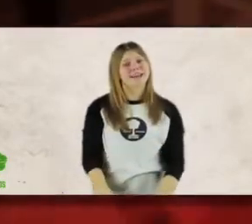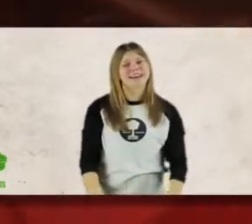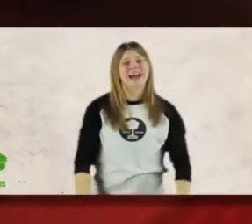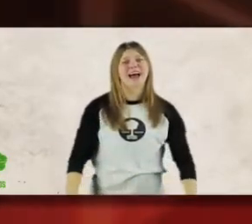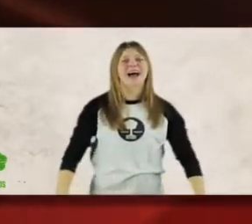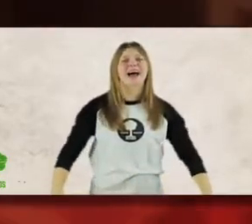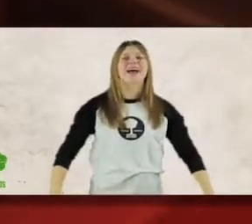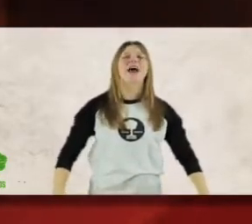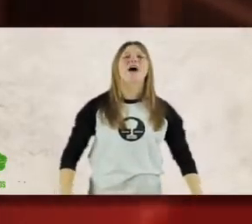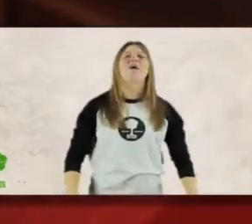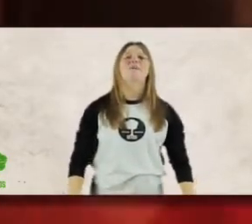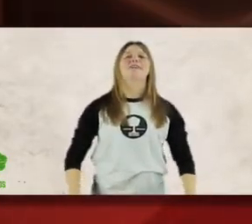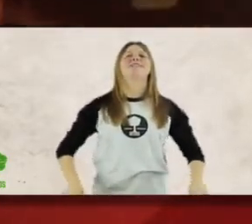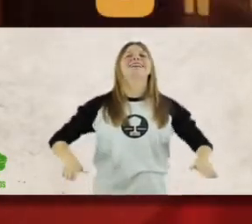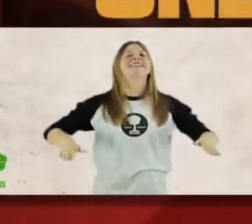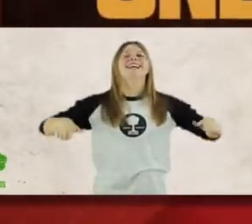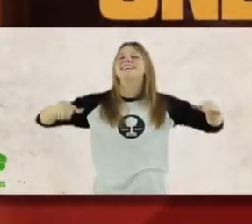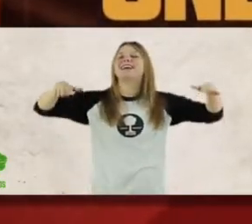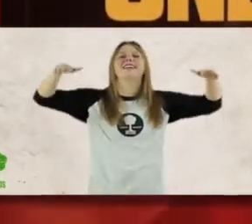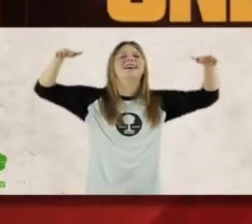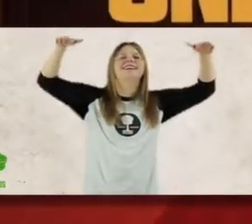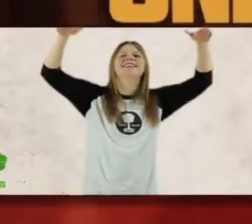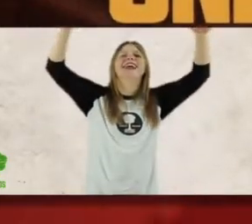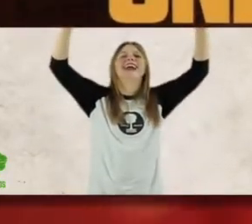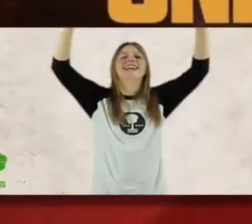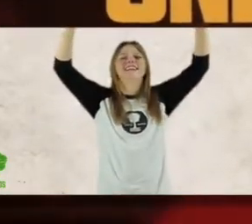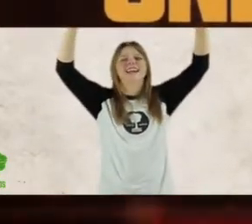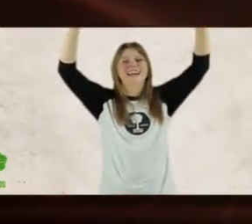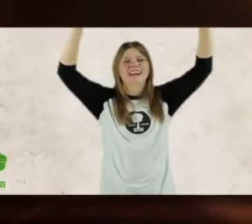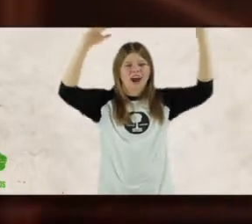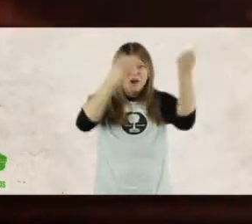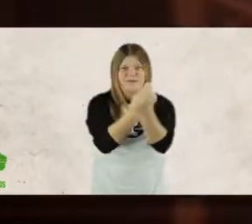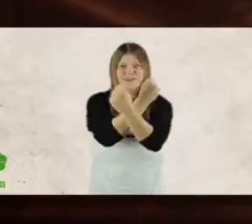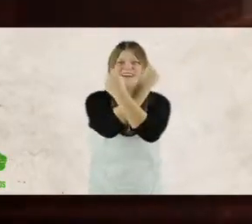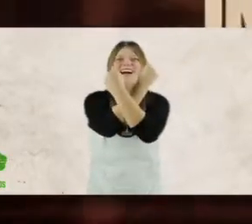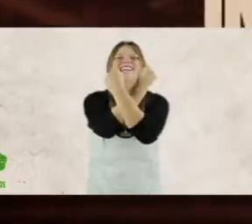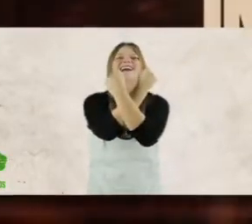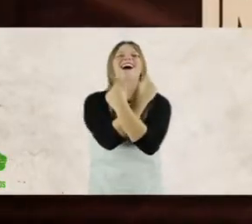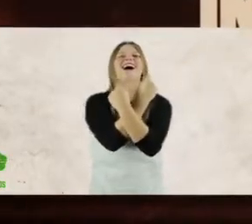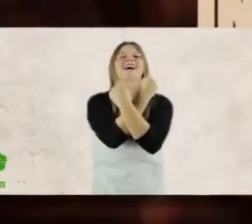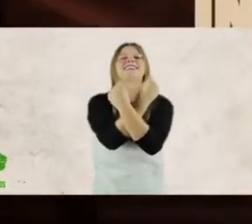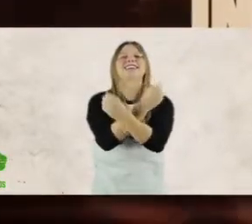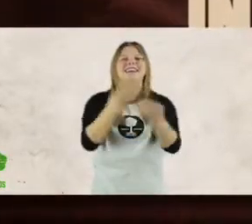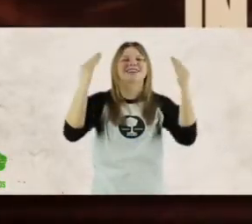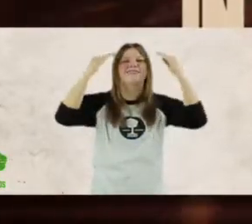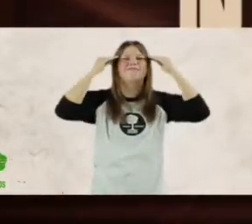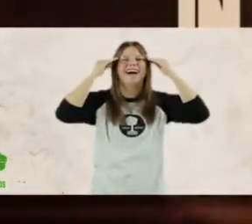God, which transcends all understanding, will guide